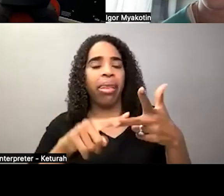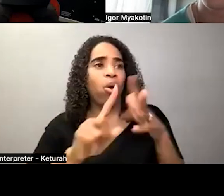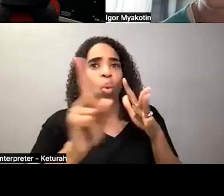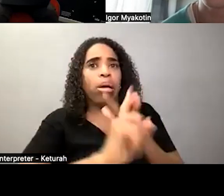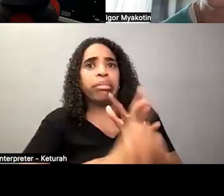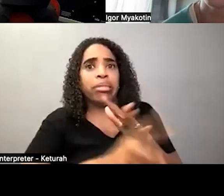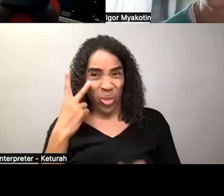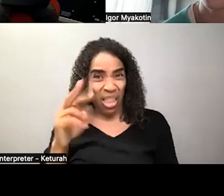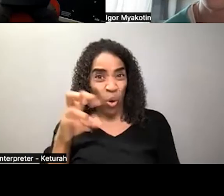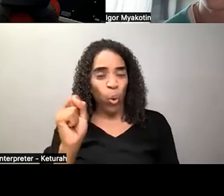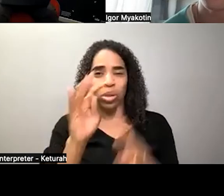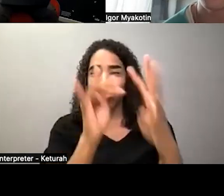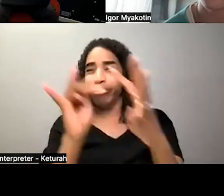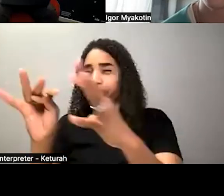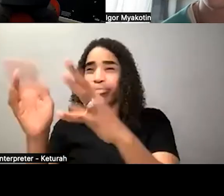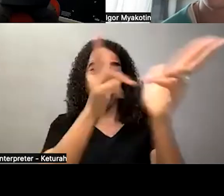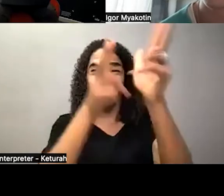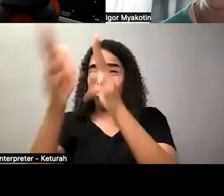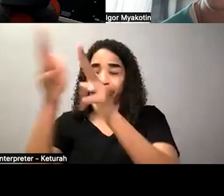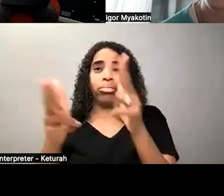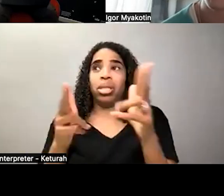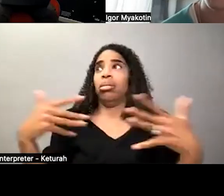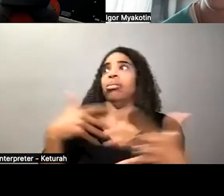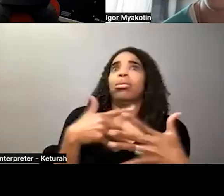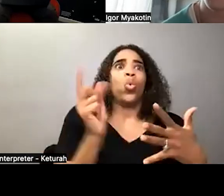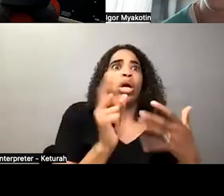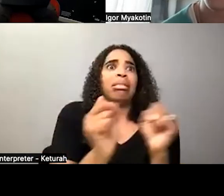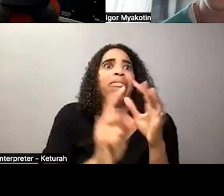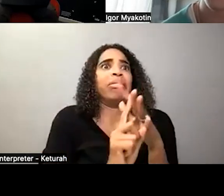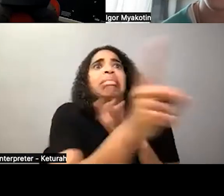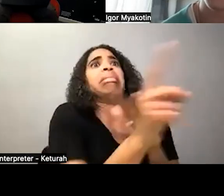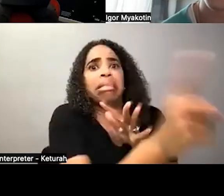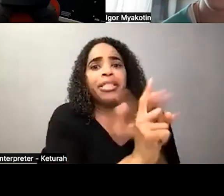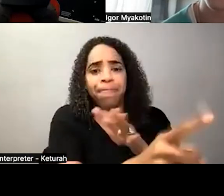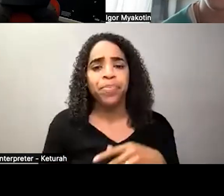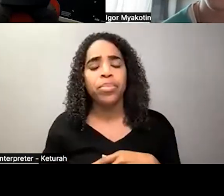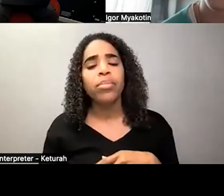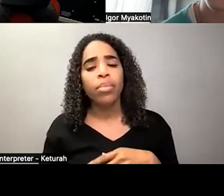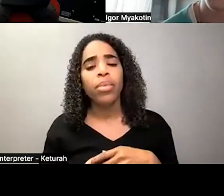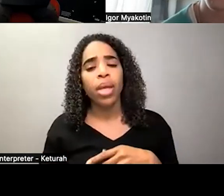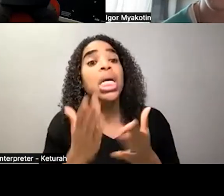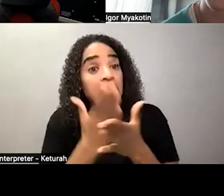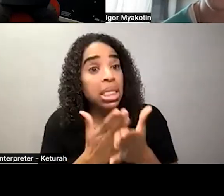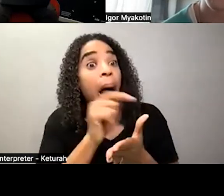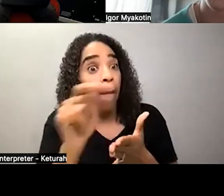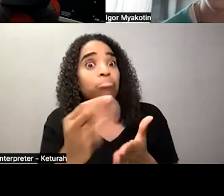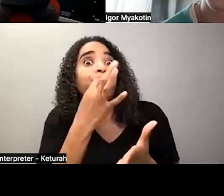in the news. But luckily, most of the people that we are helping since some days, they managed to do